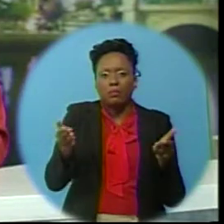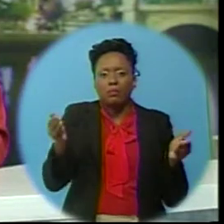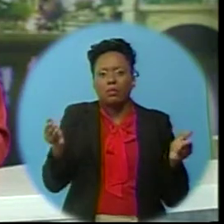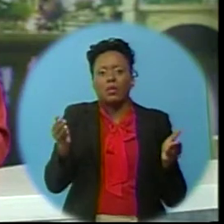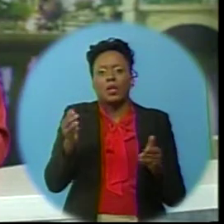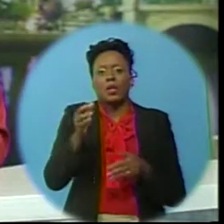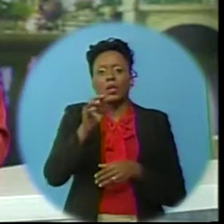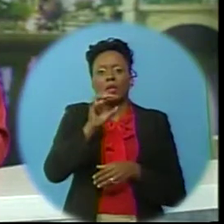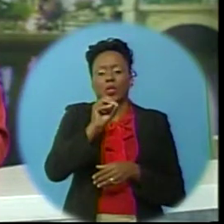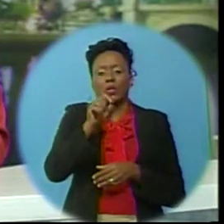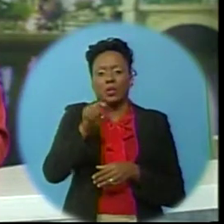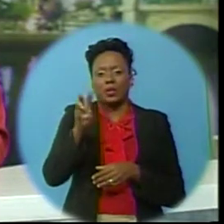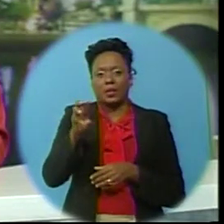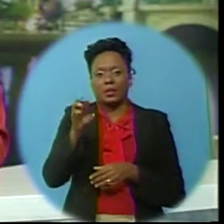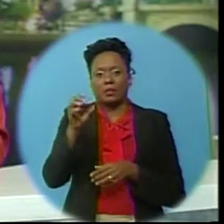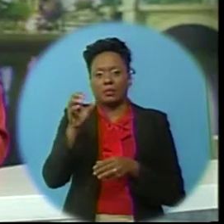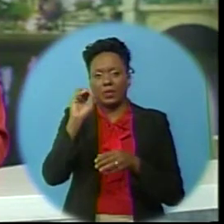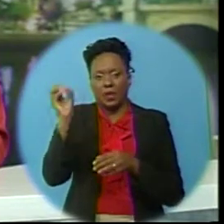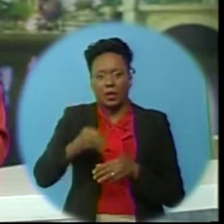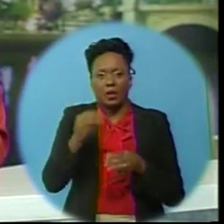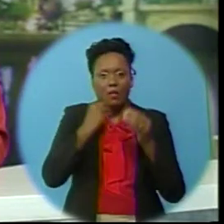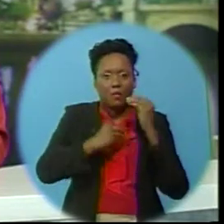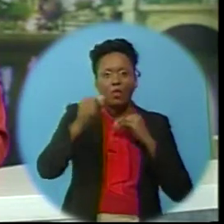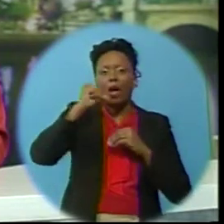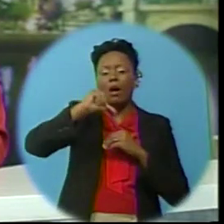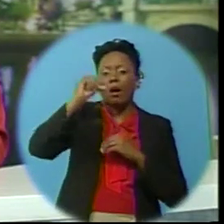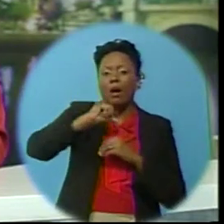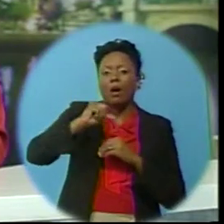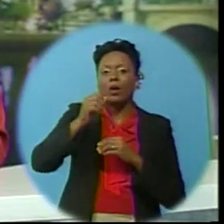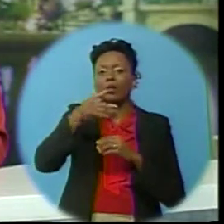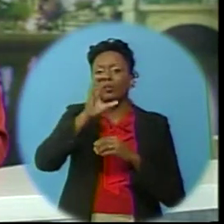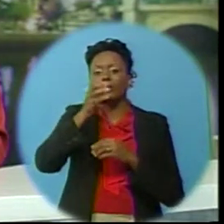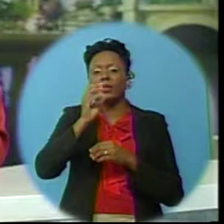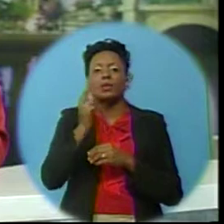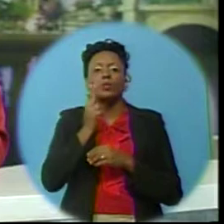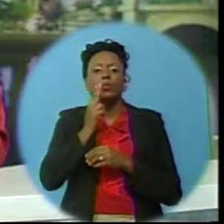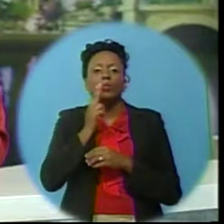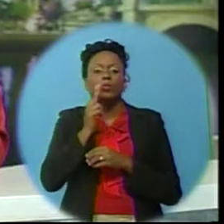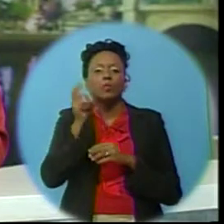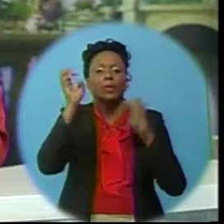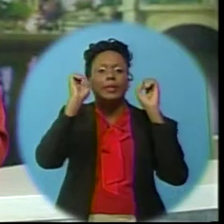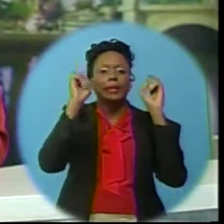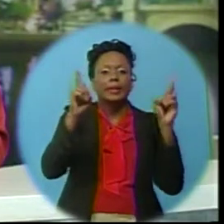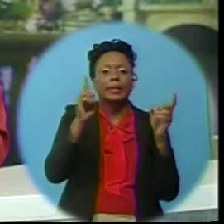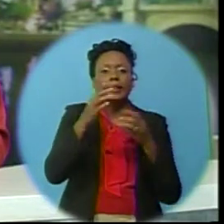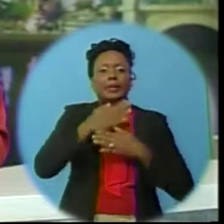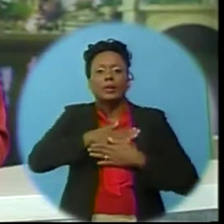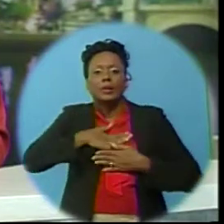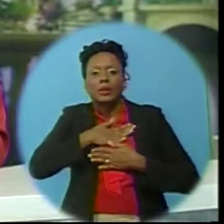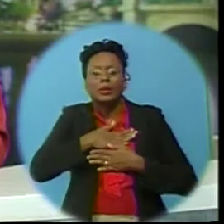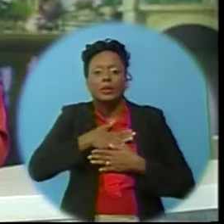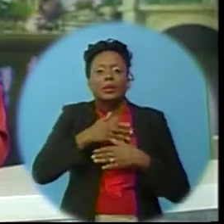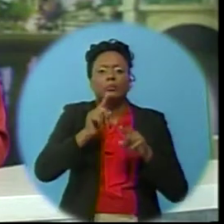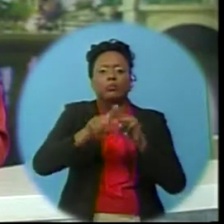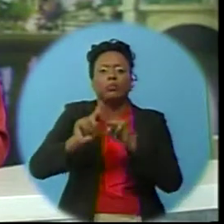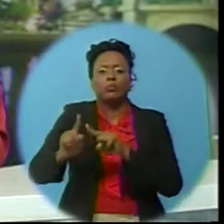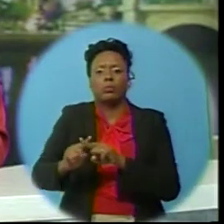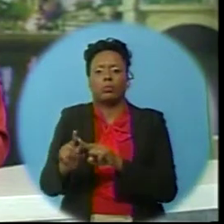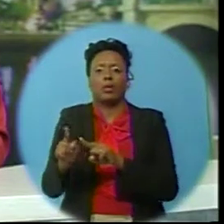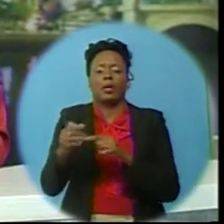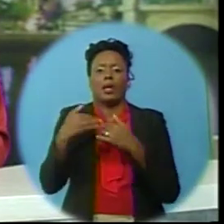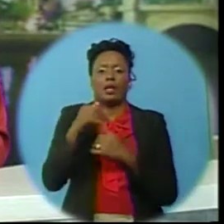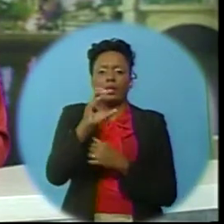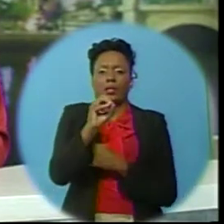0.6%. Food, alcoholic beverages, tobacco, education, recreation, and miscellaneous each recorded increases